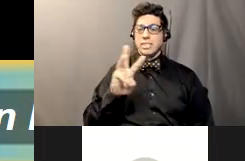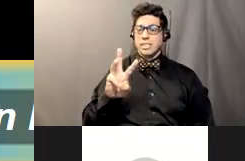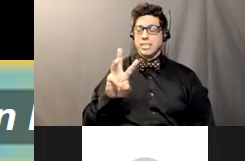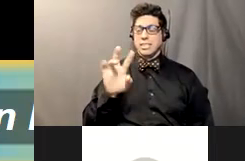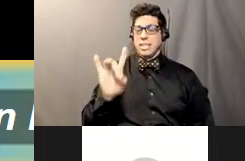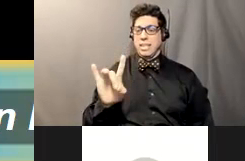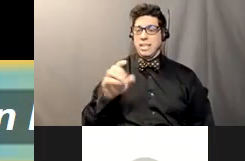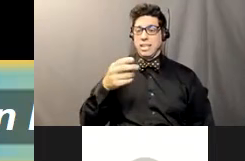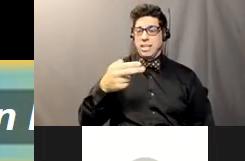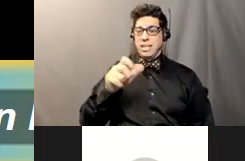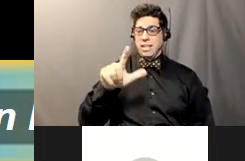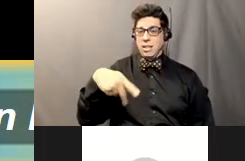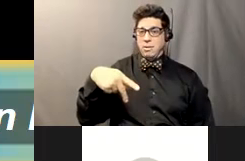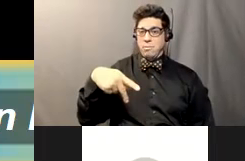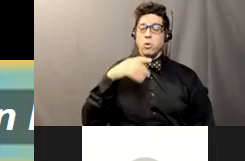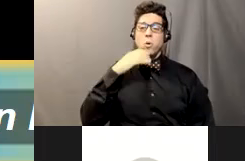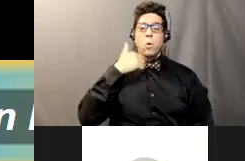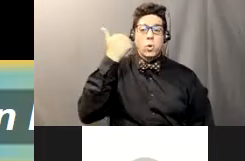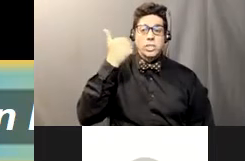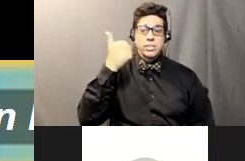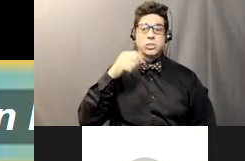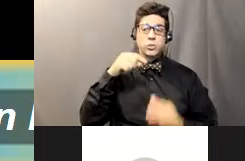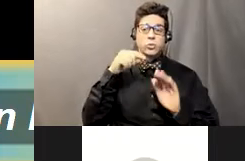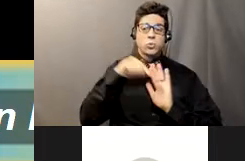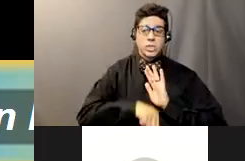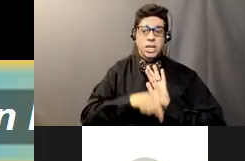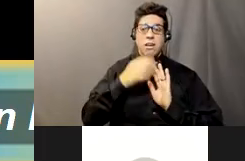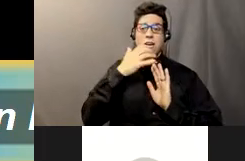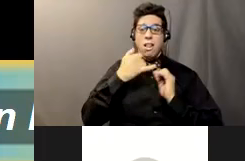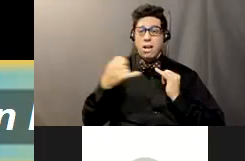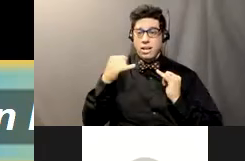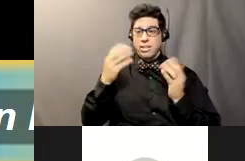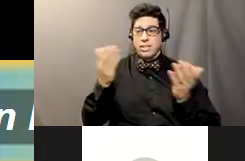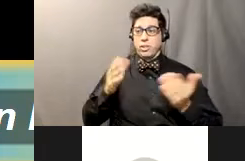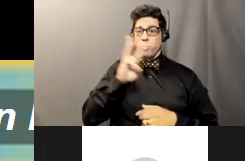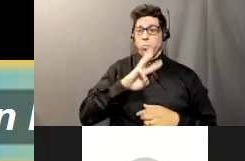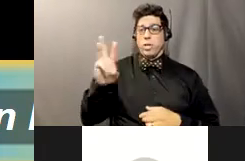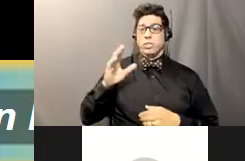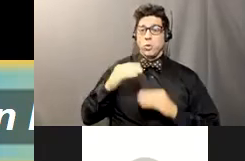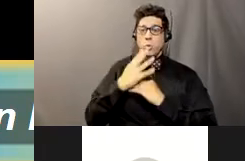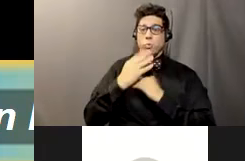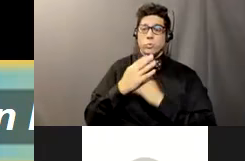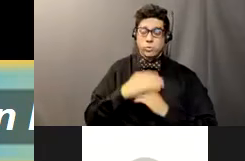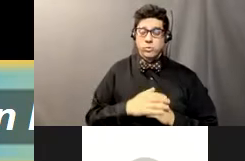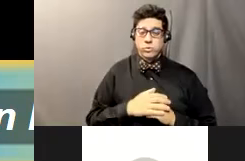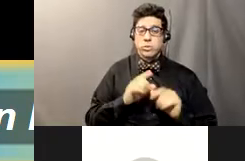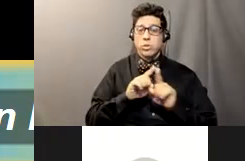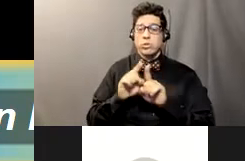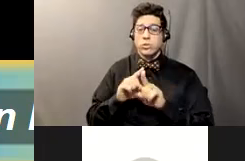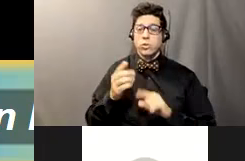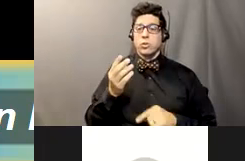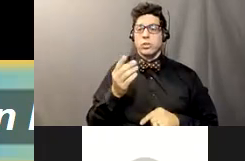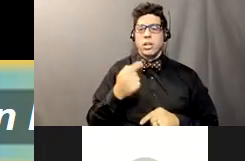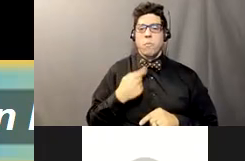the oldest suicide hotlines on the West Coast. I'm also one of 14 elected board members of the American